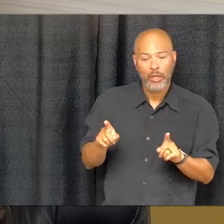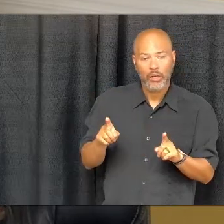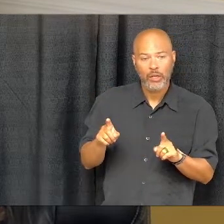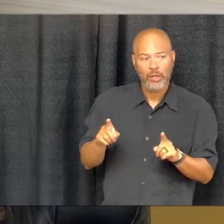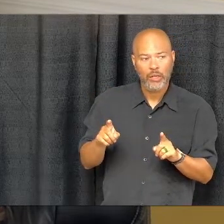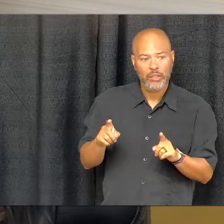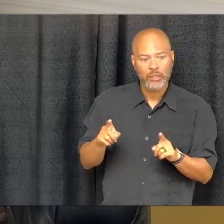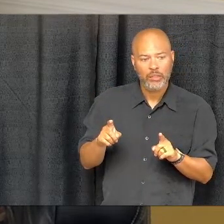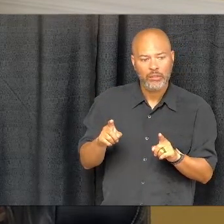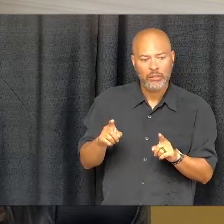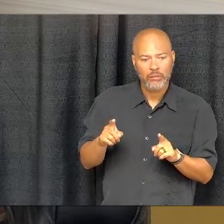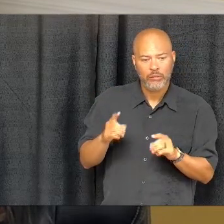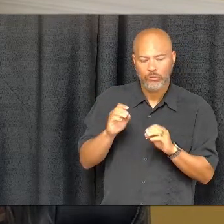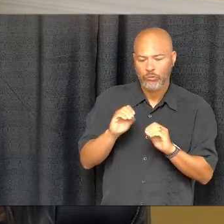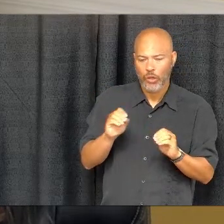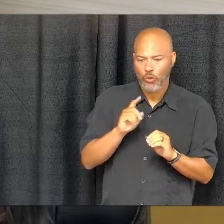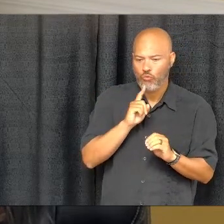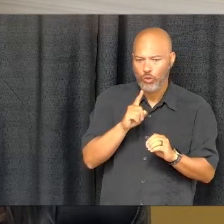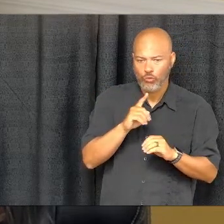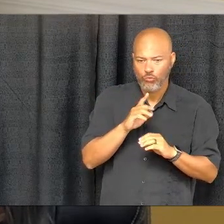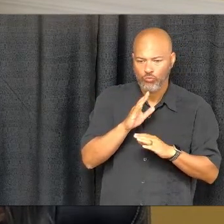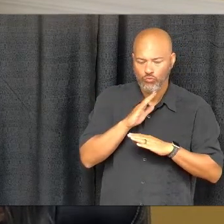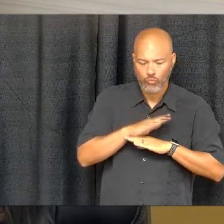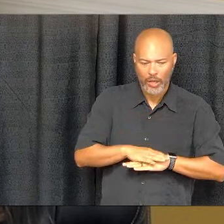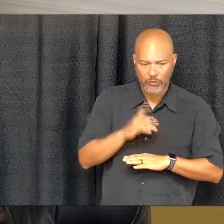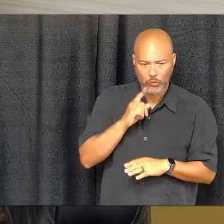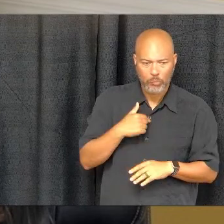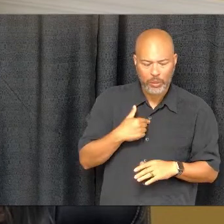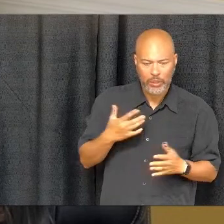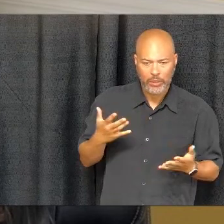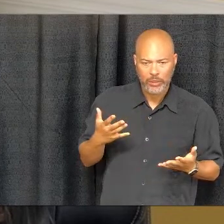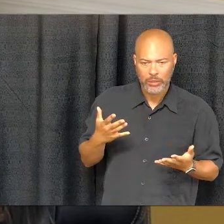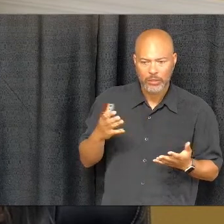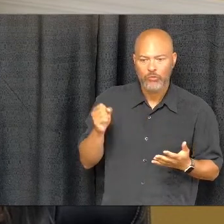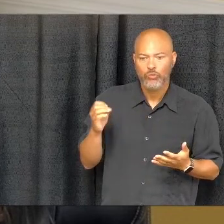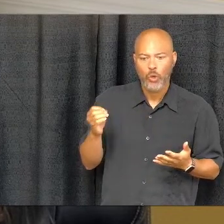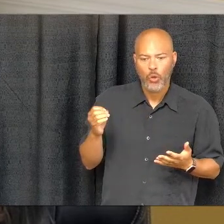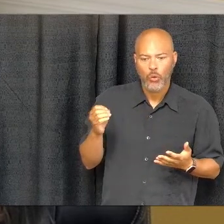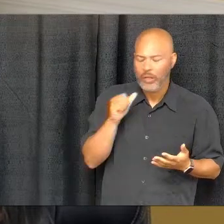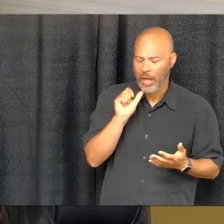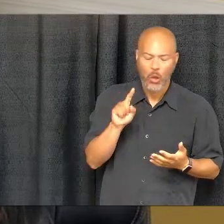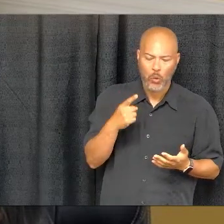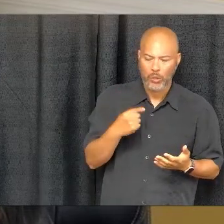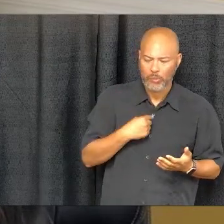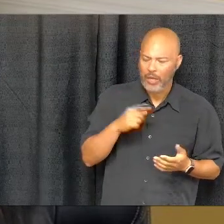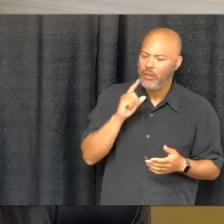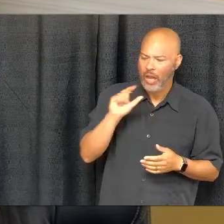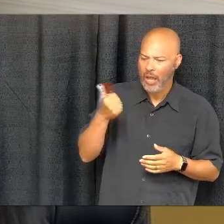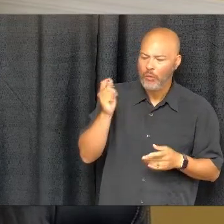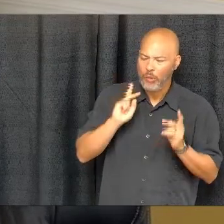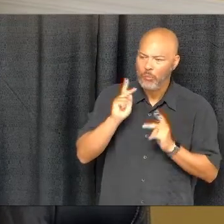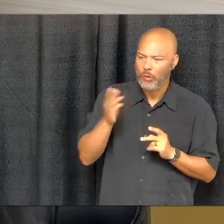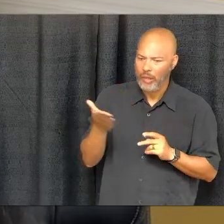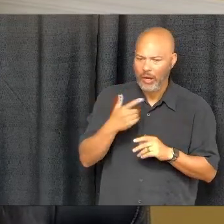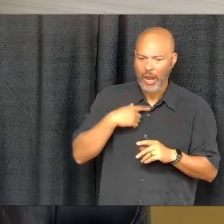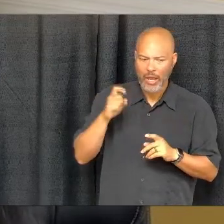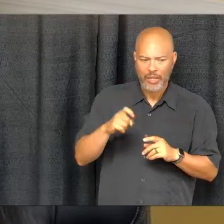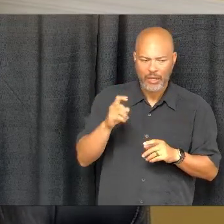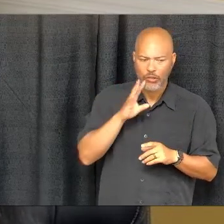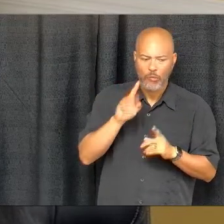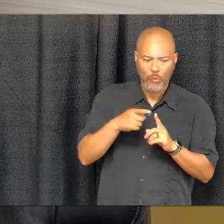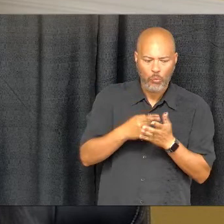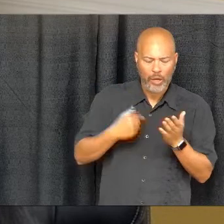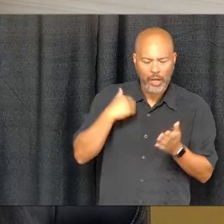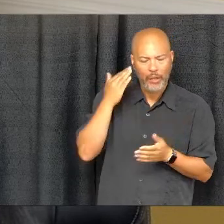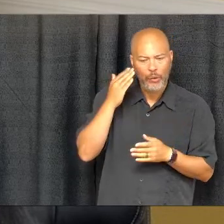been no real rest for me. And so not only me, there are other people there, but I have to speak with what I know. And